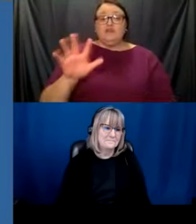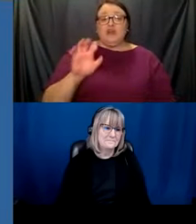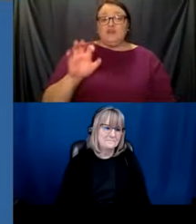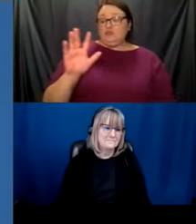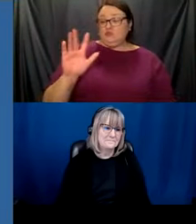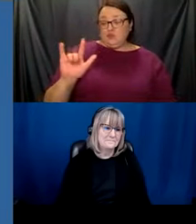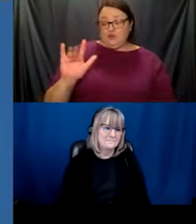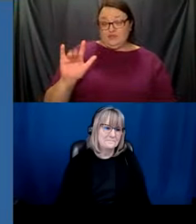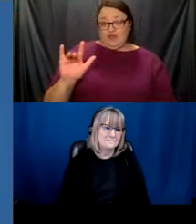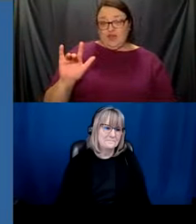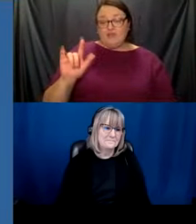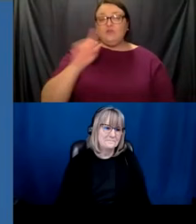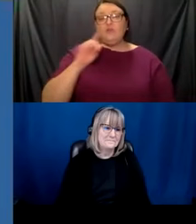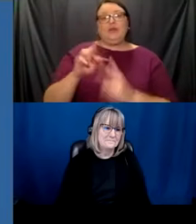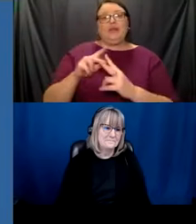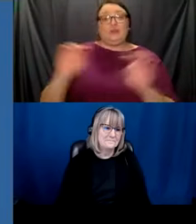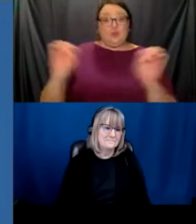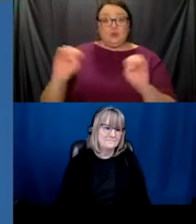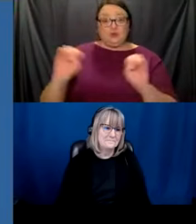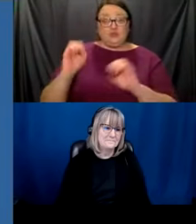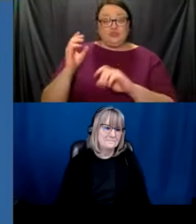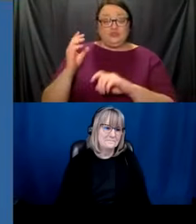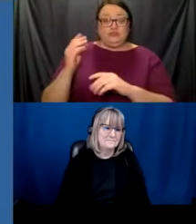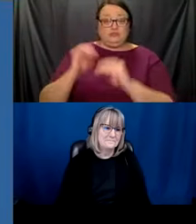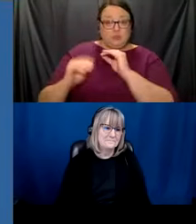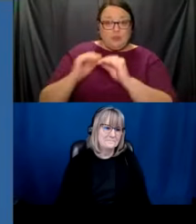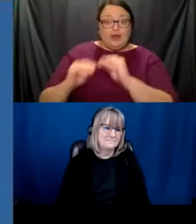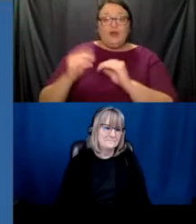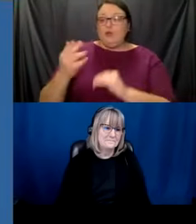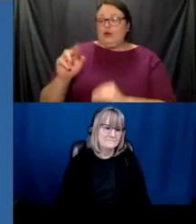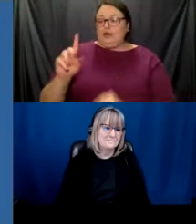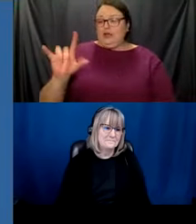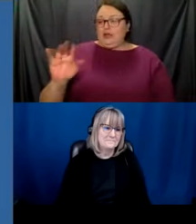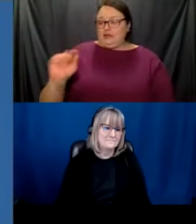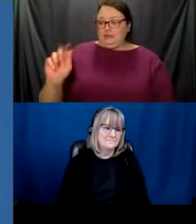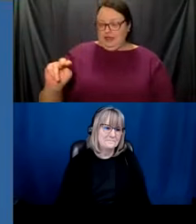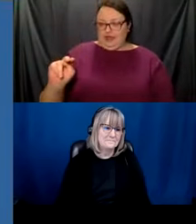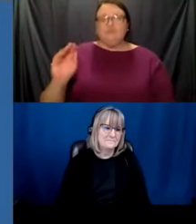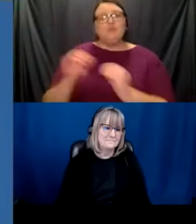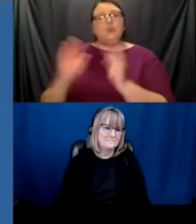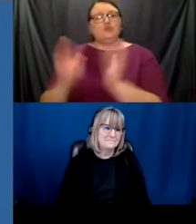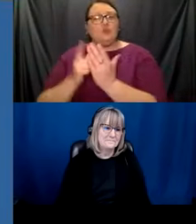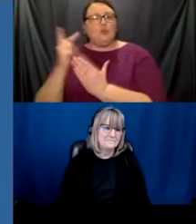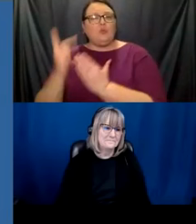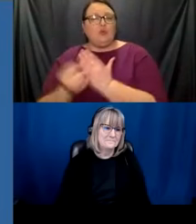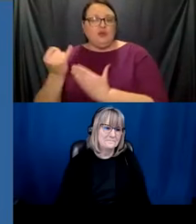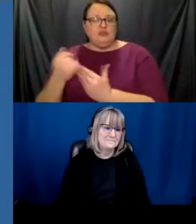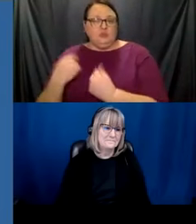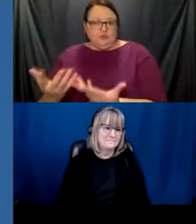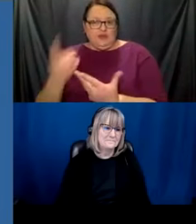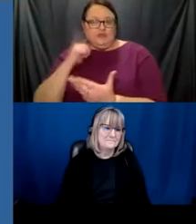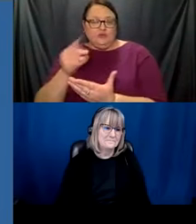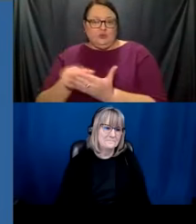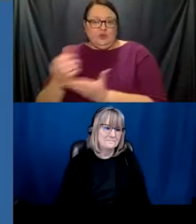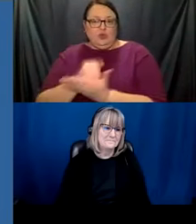525 of those were either emergency repair or handyman, which are smaller projects that we provide to low-income